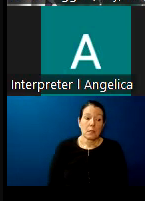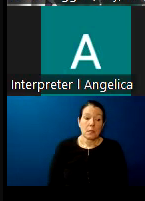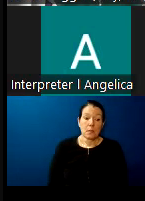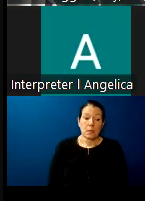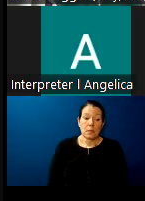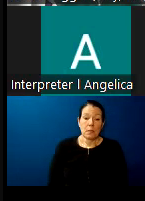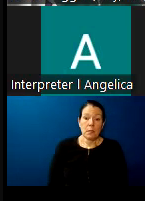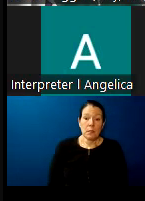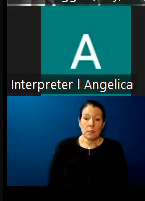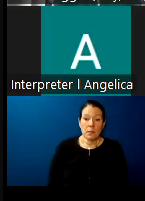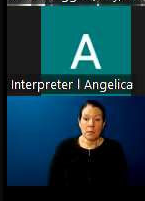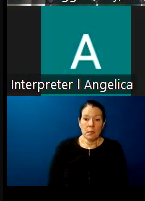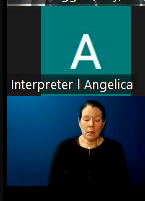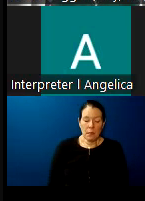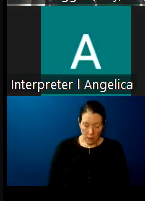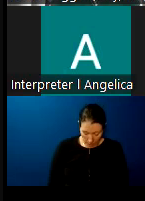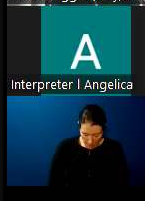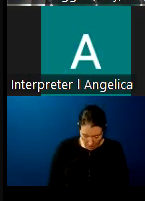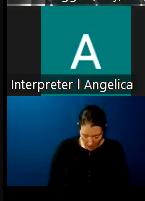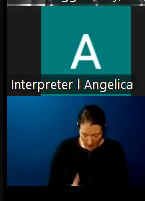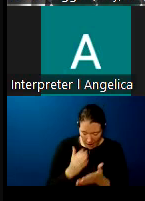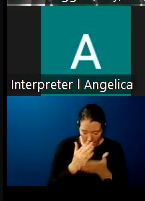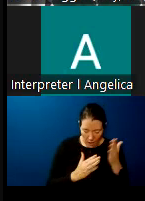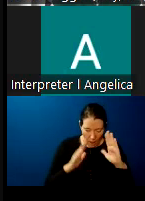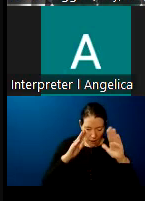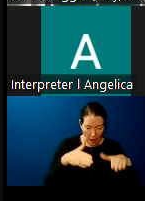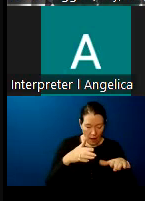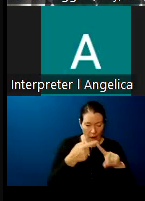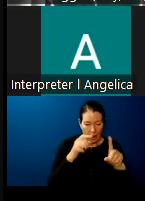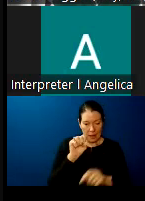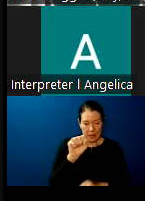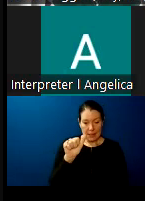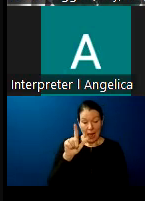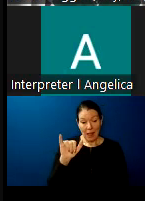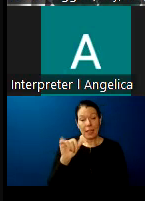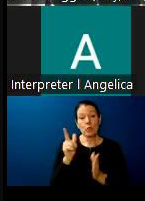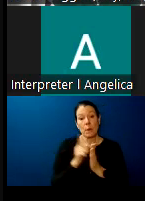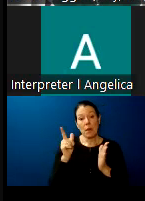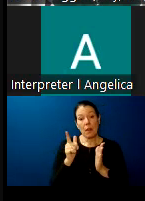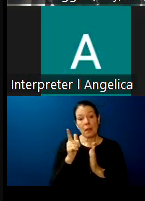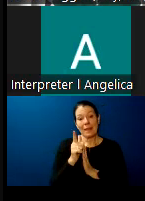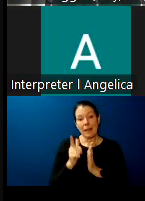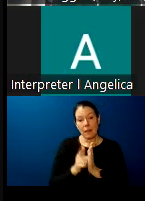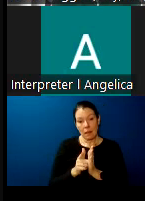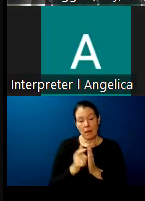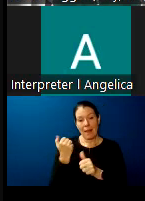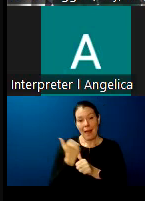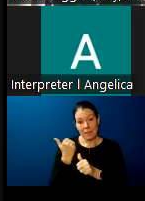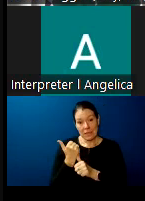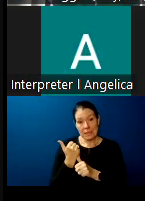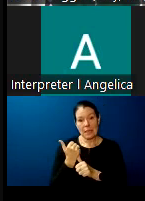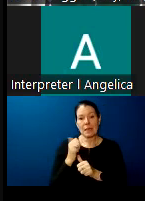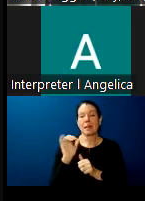Some of the areas that SALI covers is criminal legal advocacy, whether those are